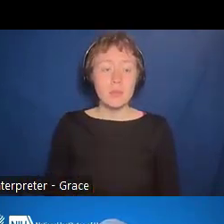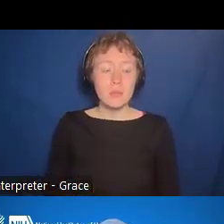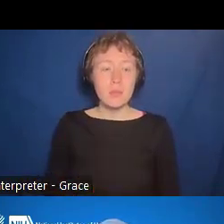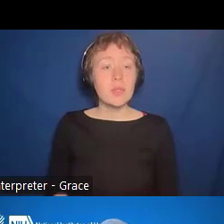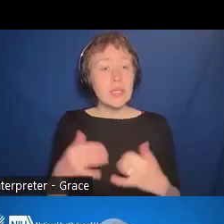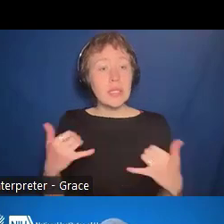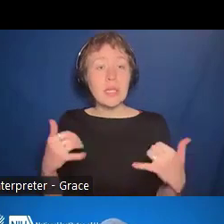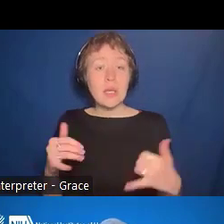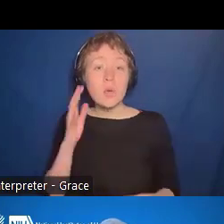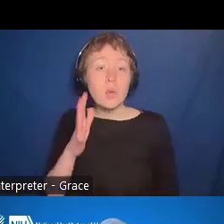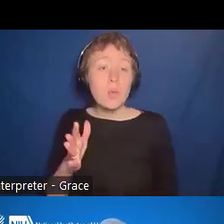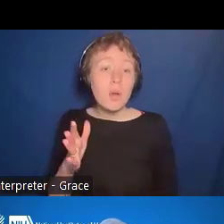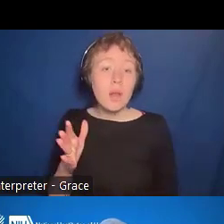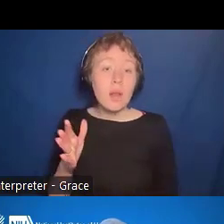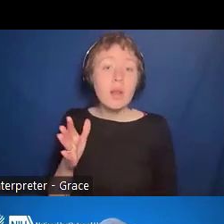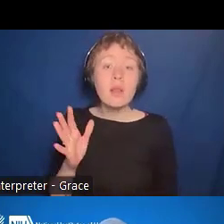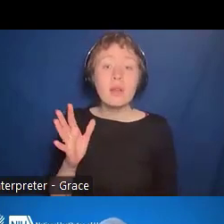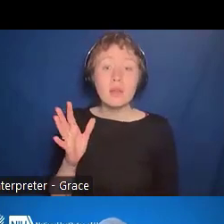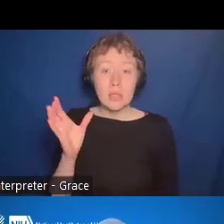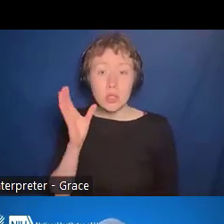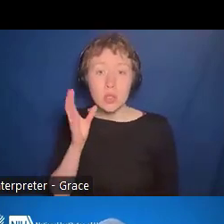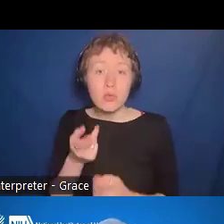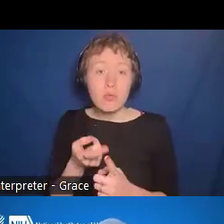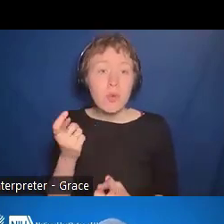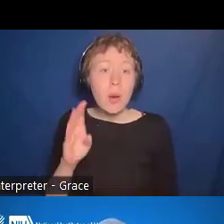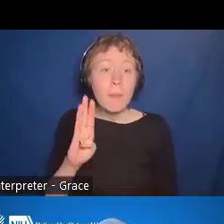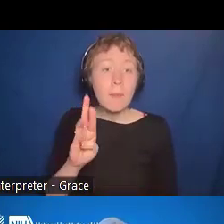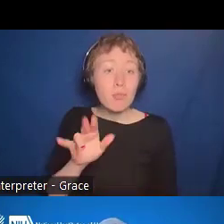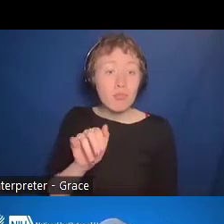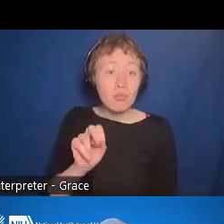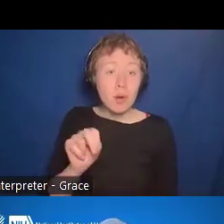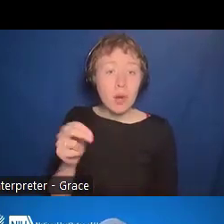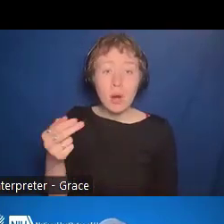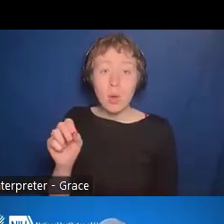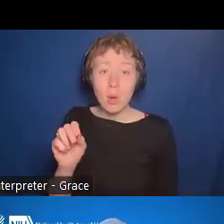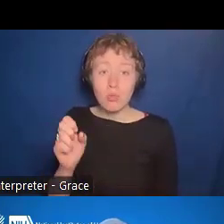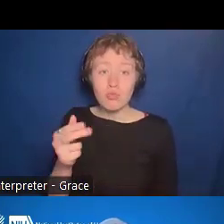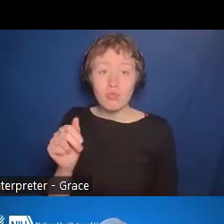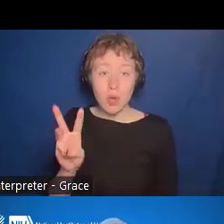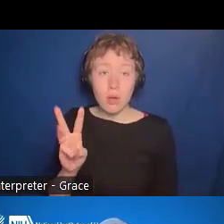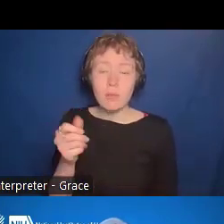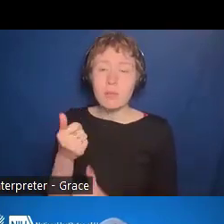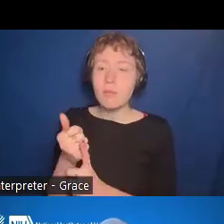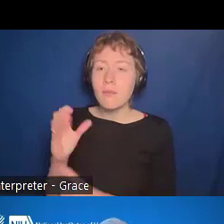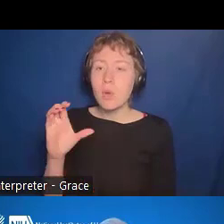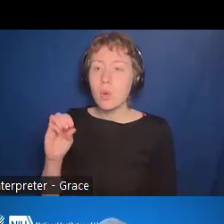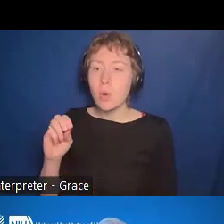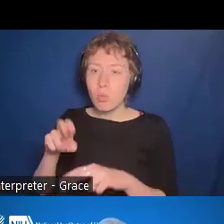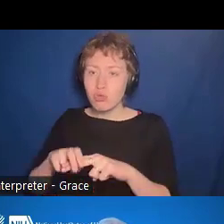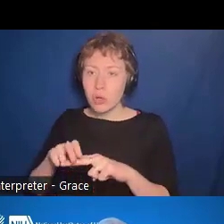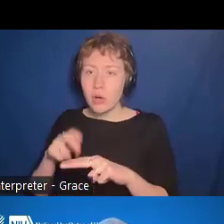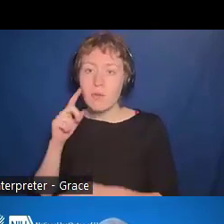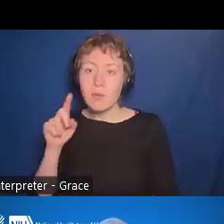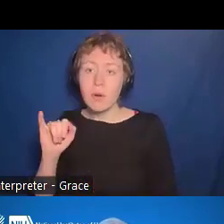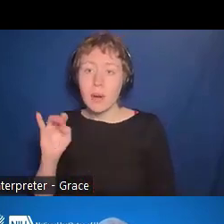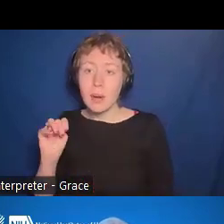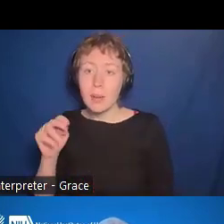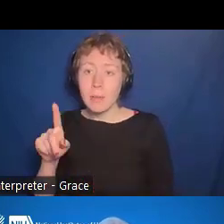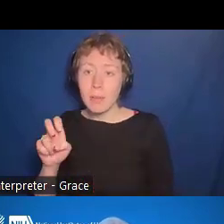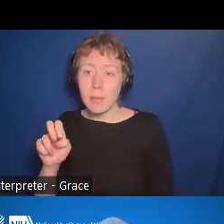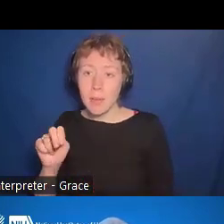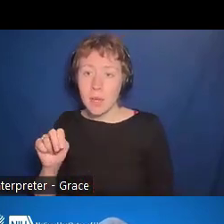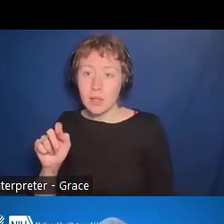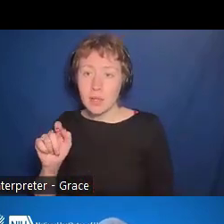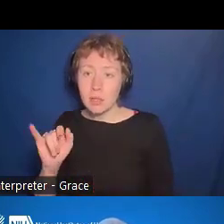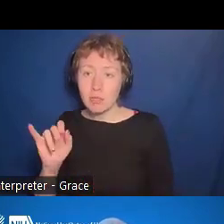from Brian Hoshaw, who's co-chair of the implementation committee. He's also the chief of the scientific